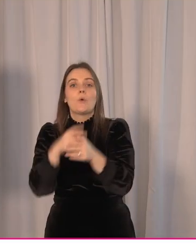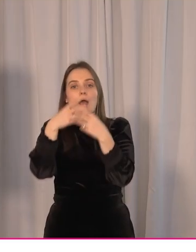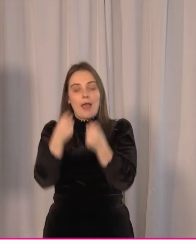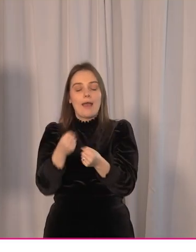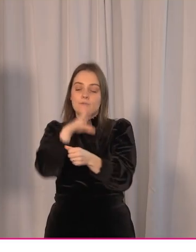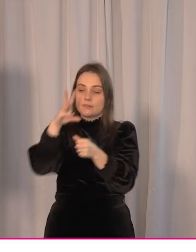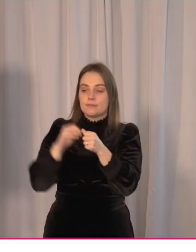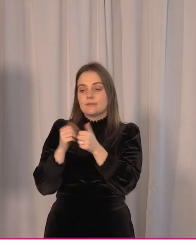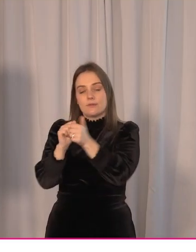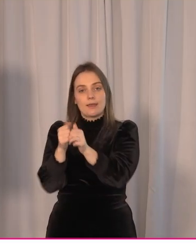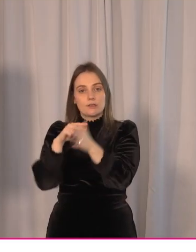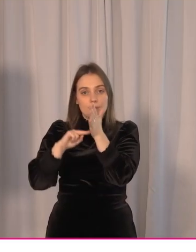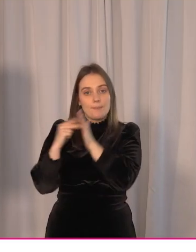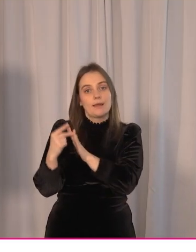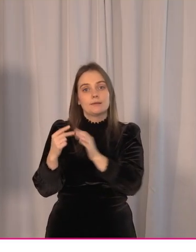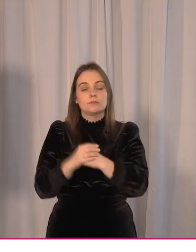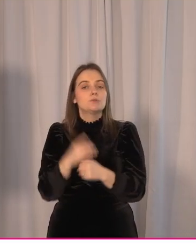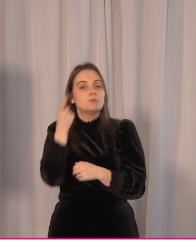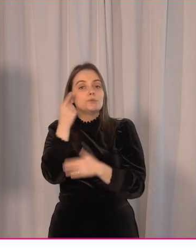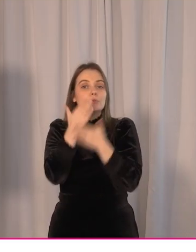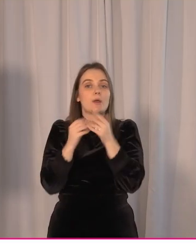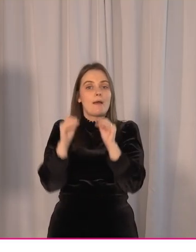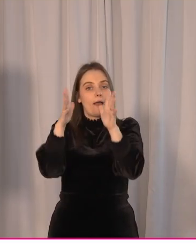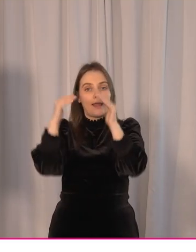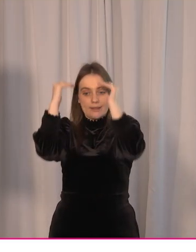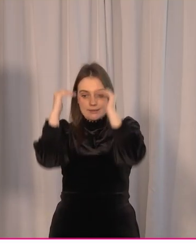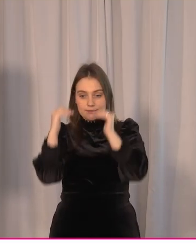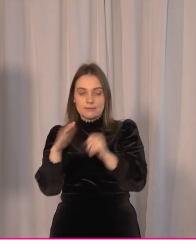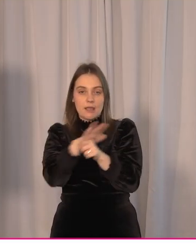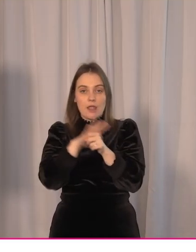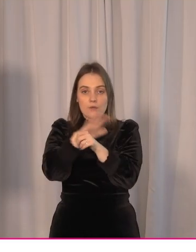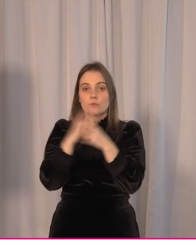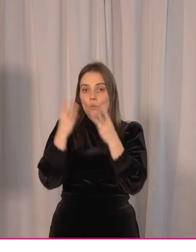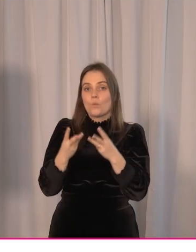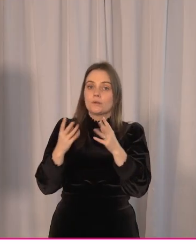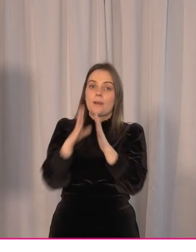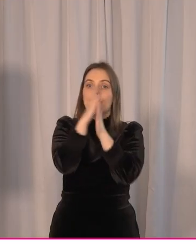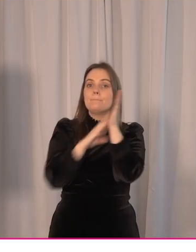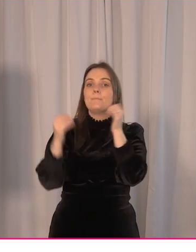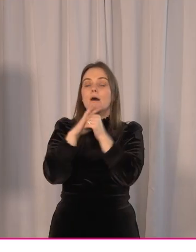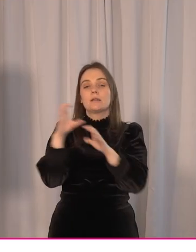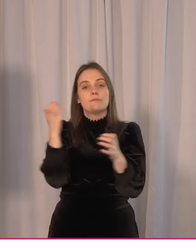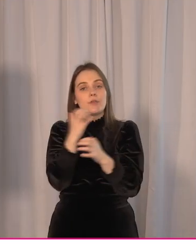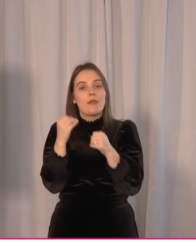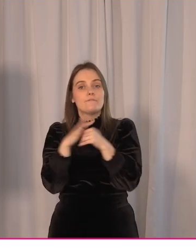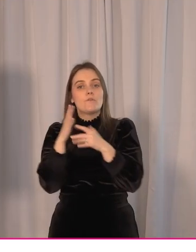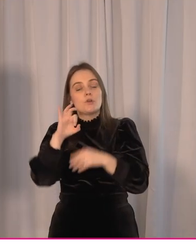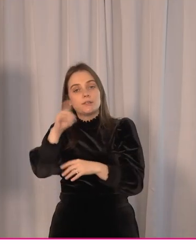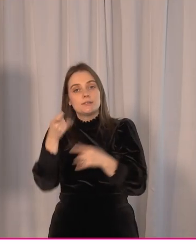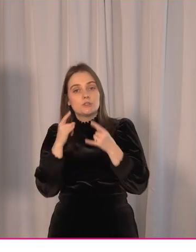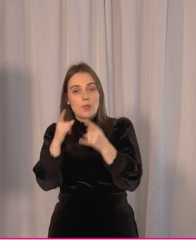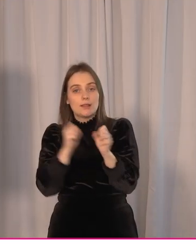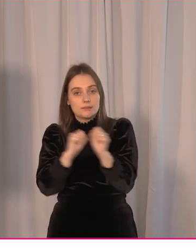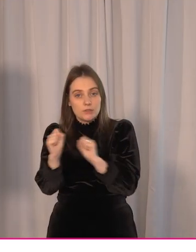plan. And you can see there some of the highlighted areas that we want to advance. A model of care for sexual health. I think sexual health services